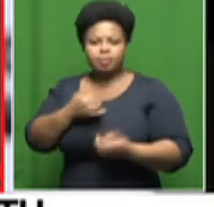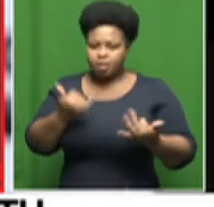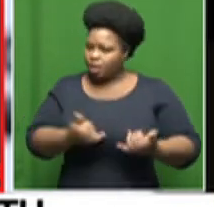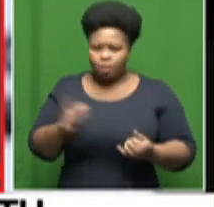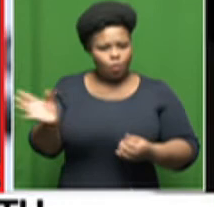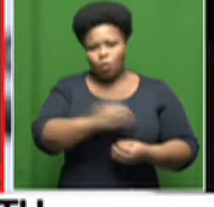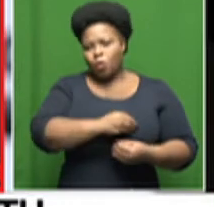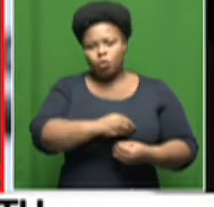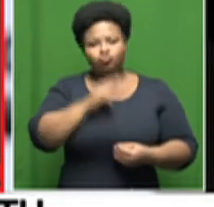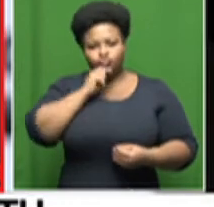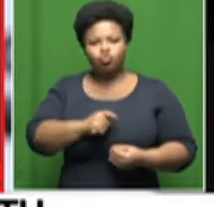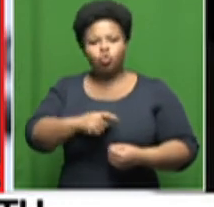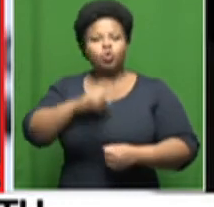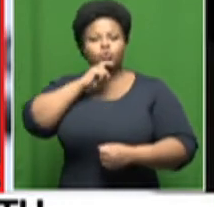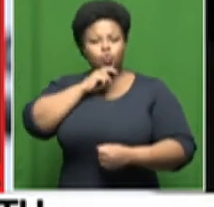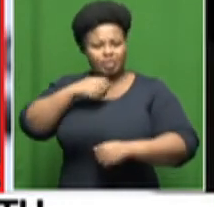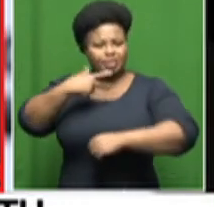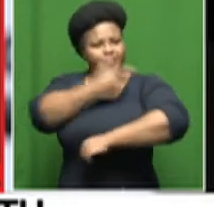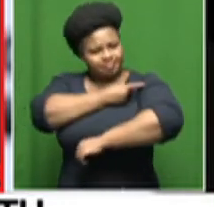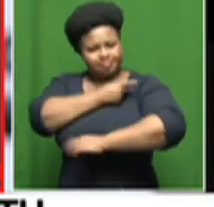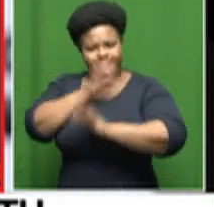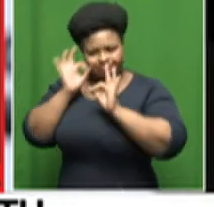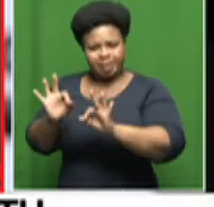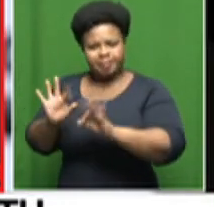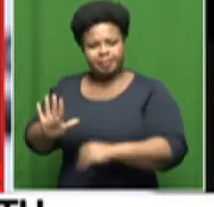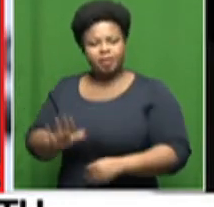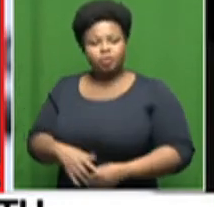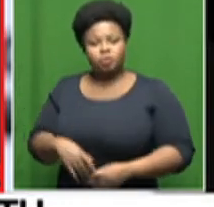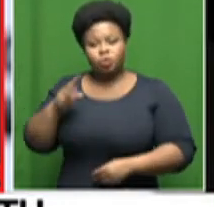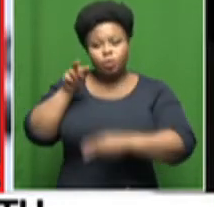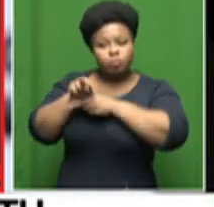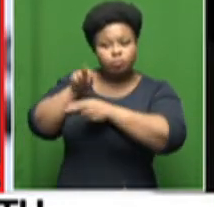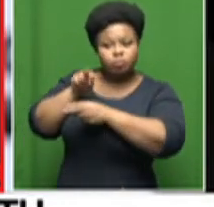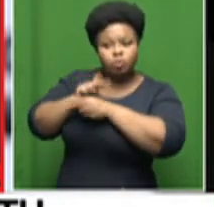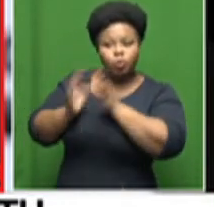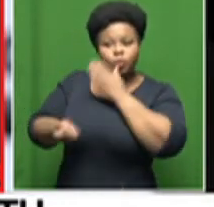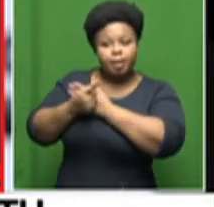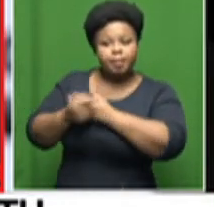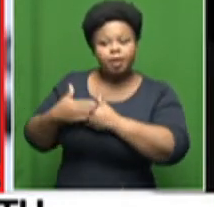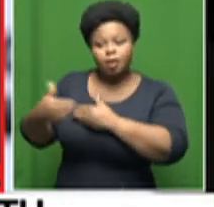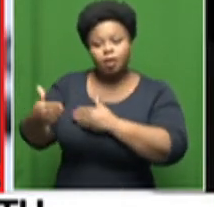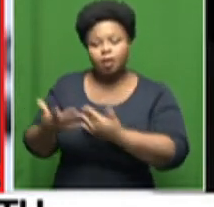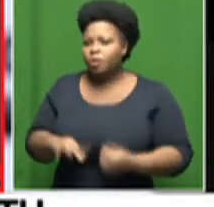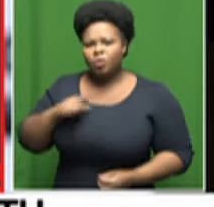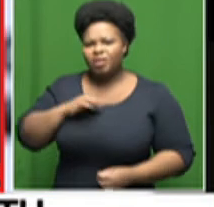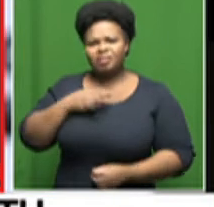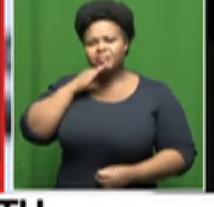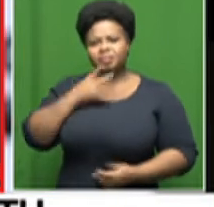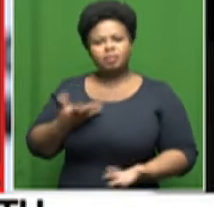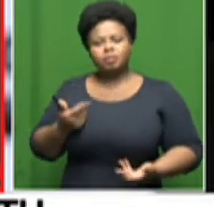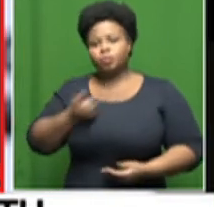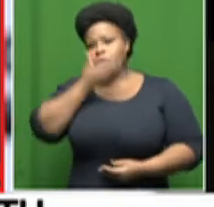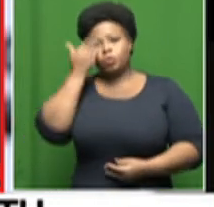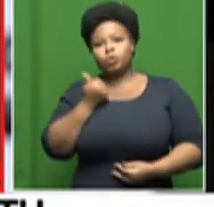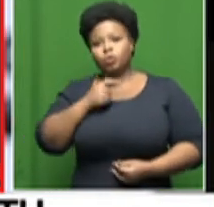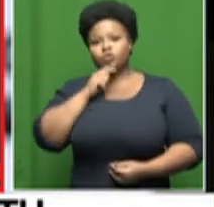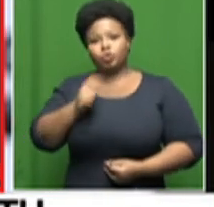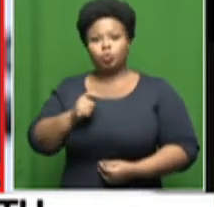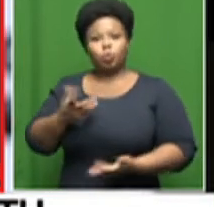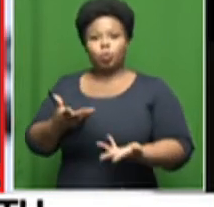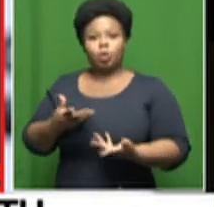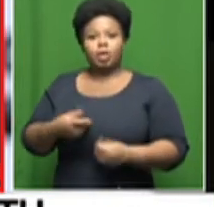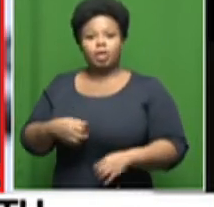having vaccinated them, let's just keep a monitor what happens as we move on. It is not because we don't know what the efficacy